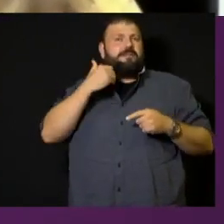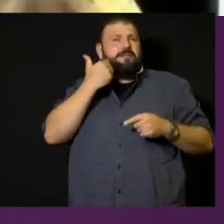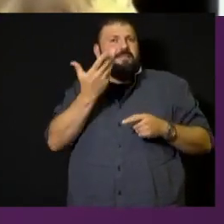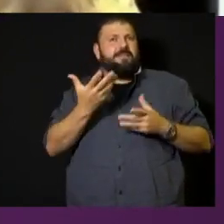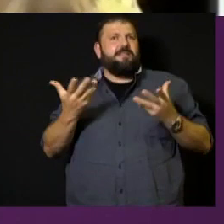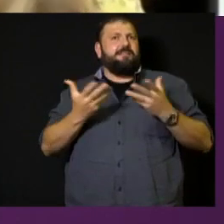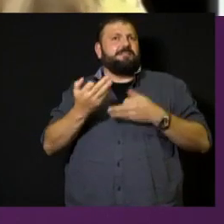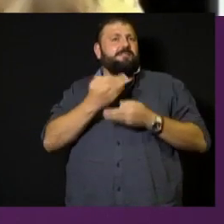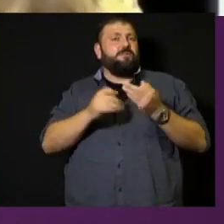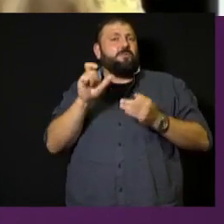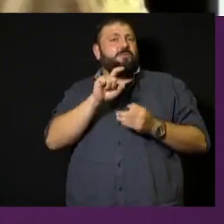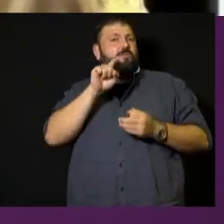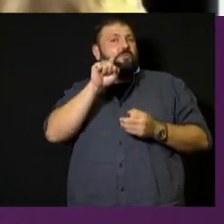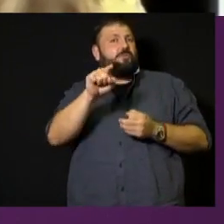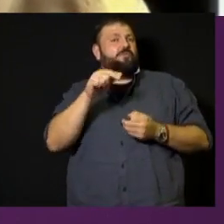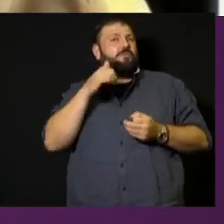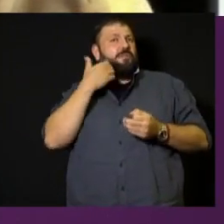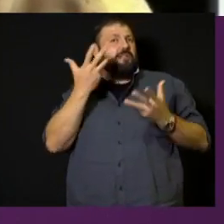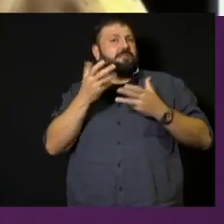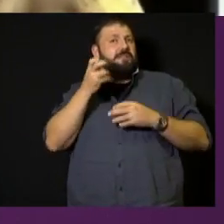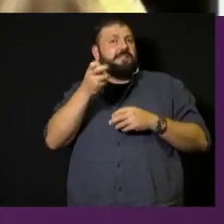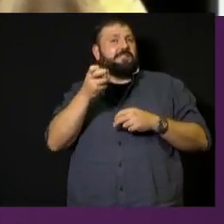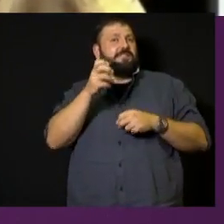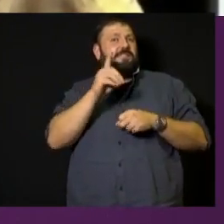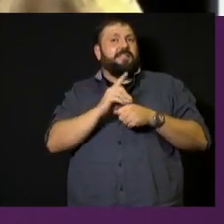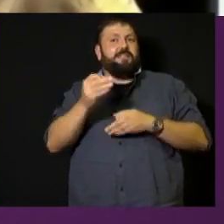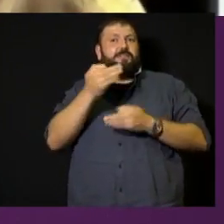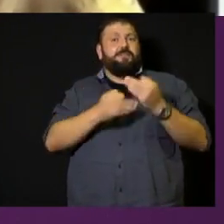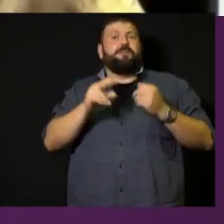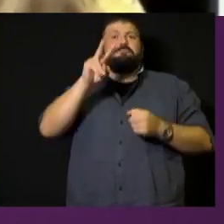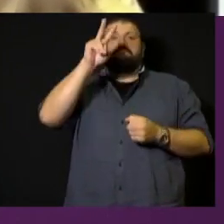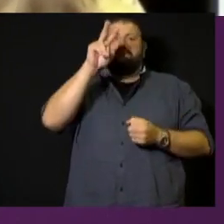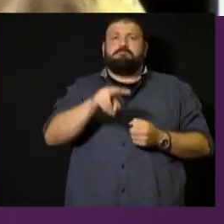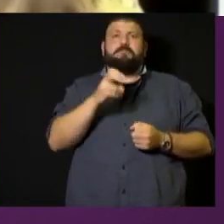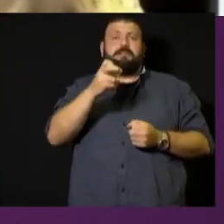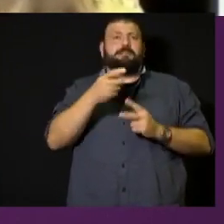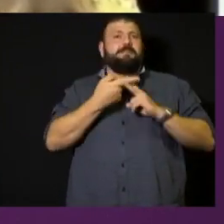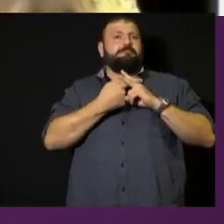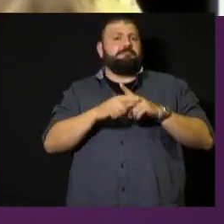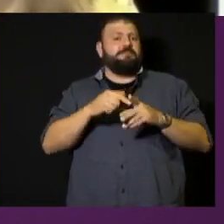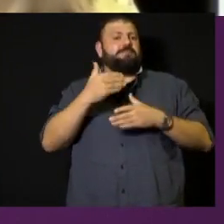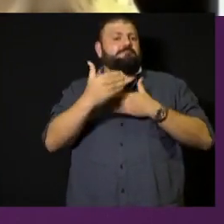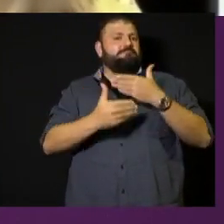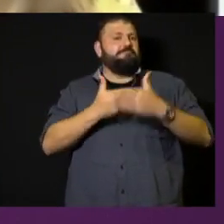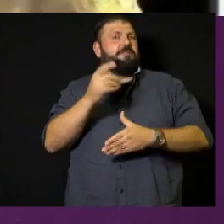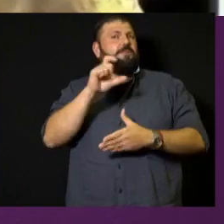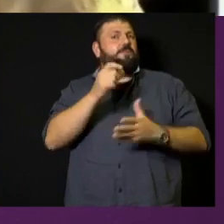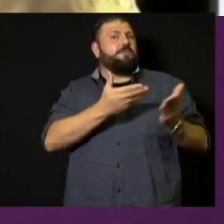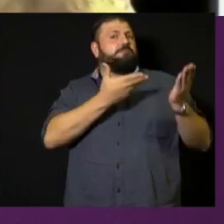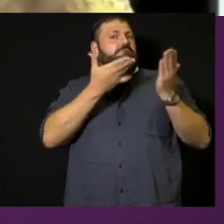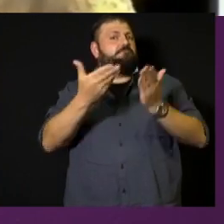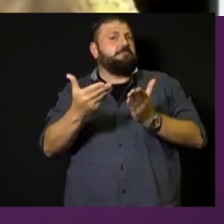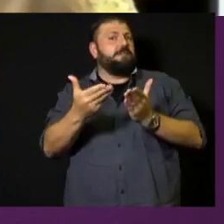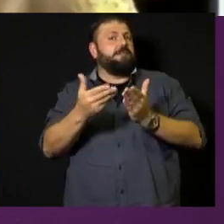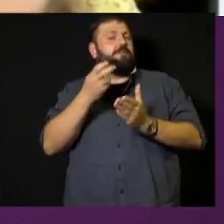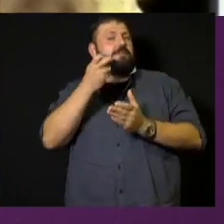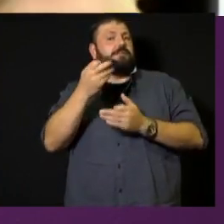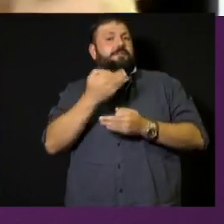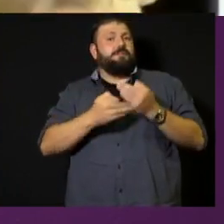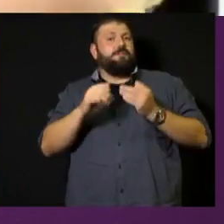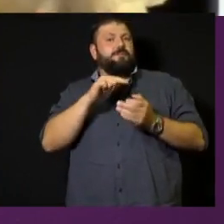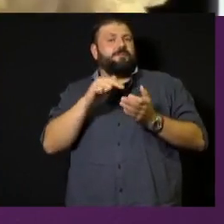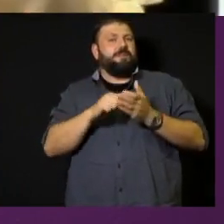somebody want to be part and you are part to be leader, is when you are advancing, when you are reaching to